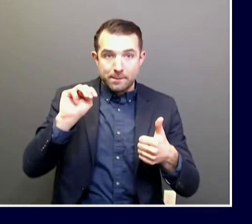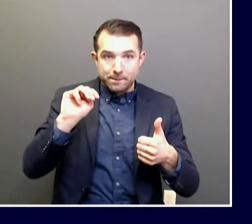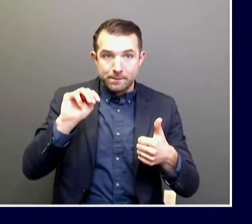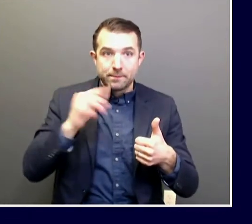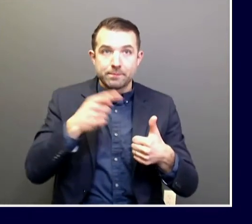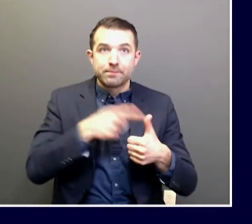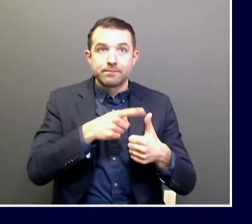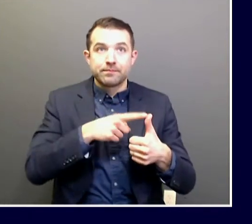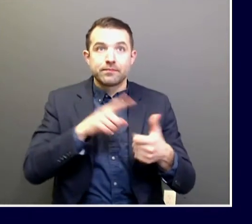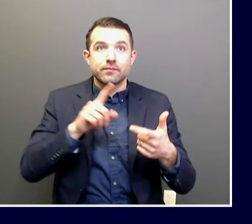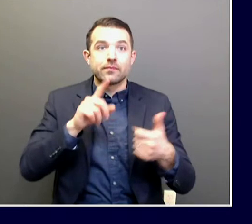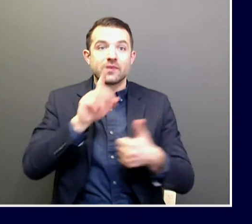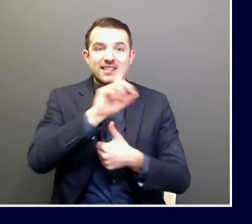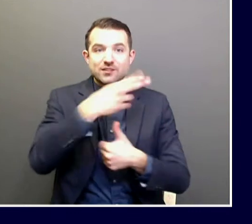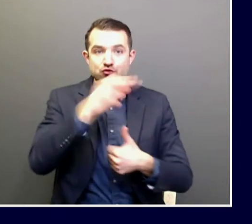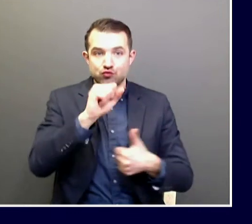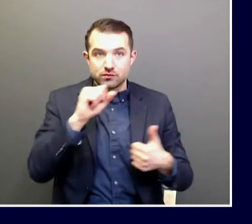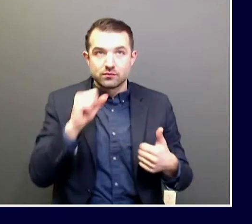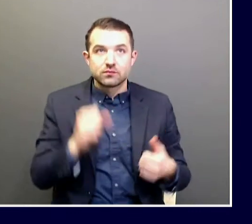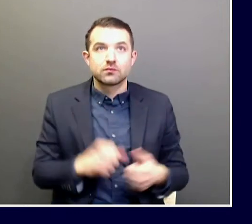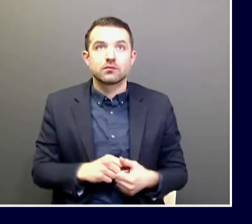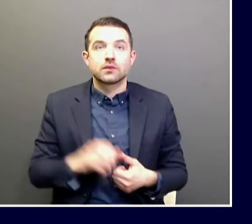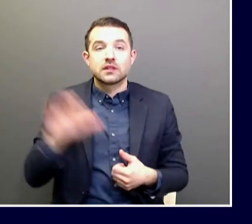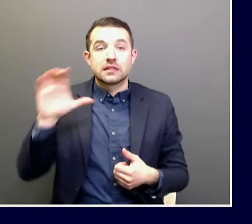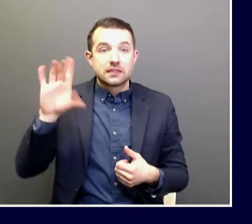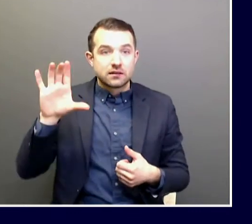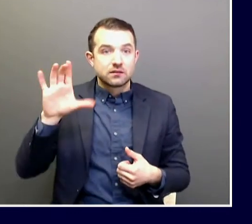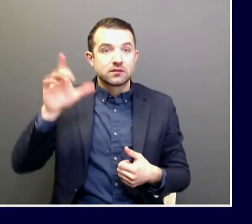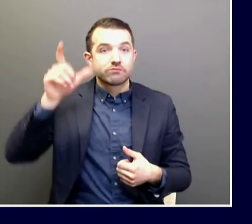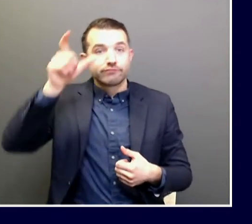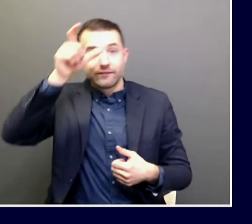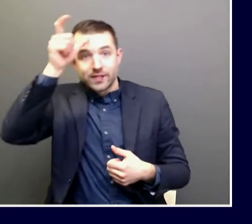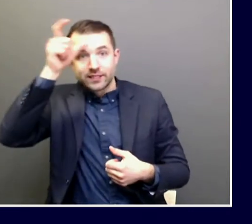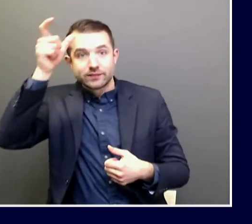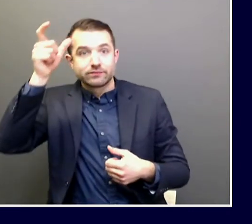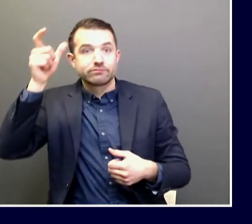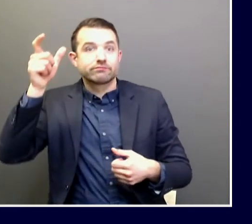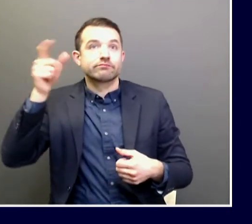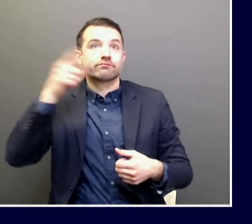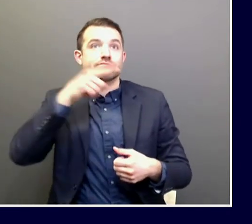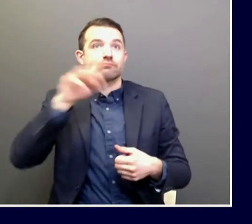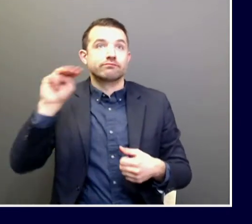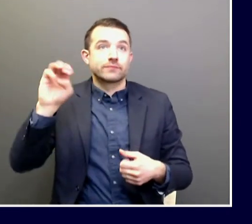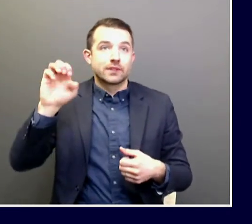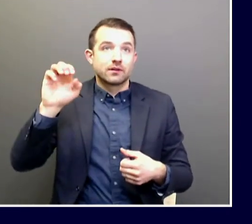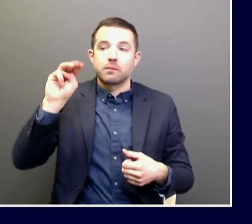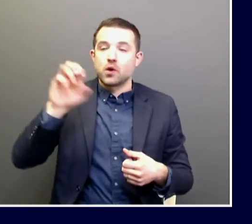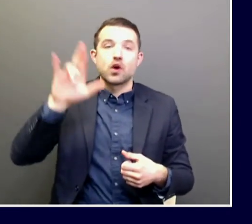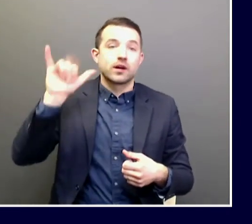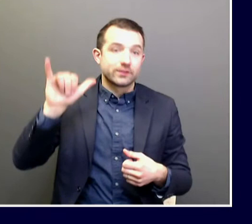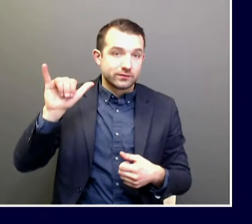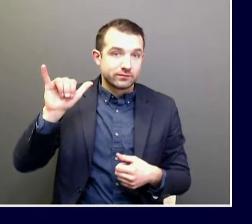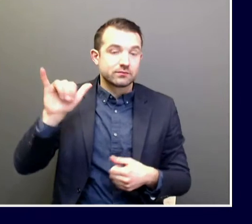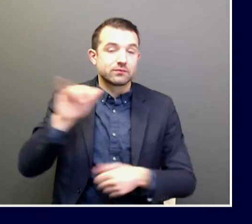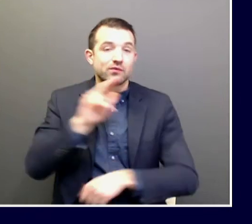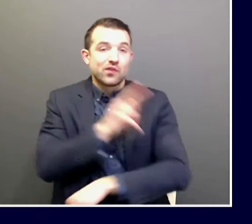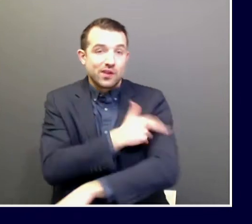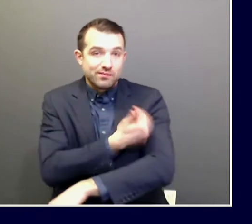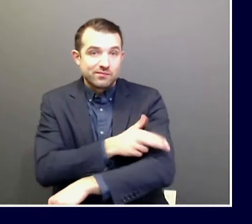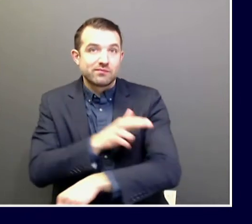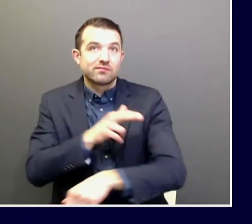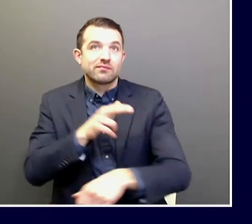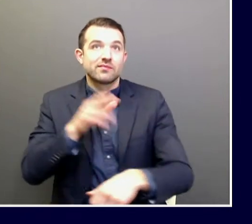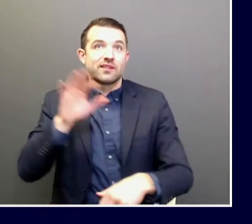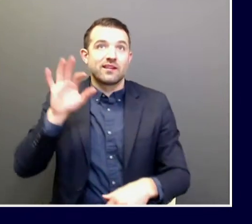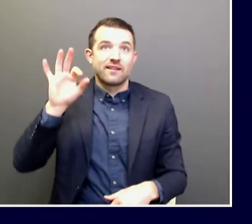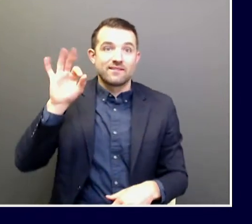Fire and Rescue, Mercy Hospital, and our federal colleagues at FEMA, have opened a testing site in Windham